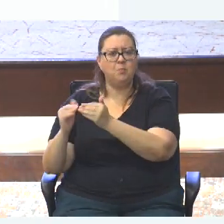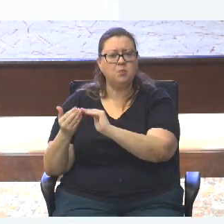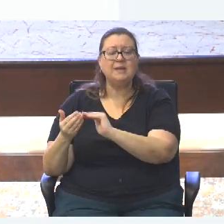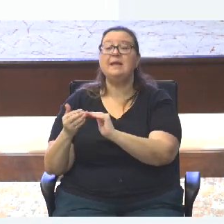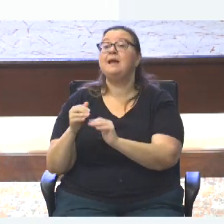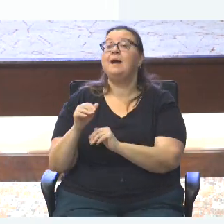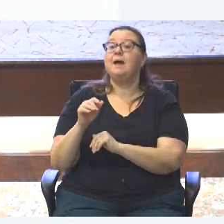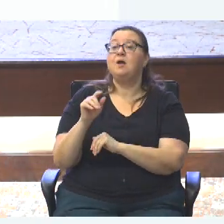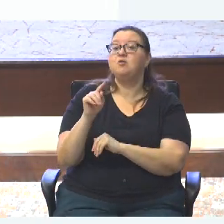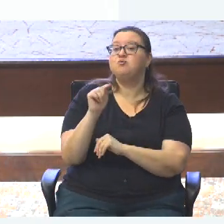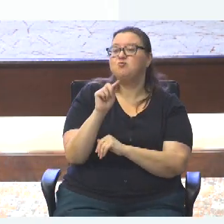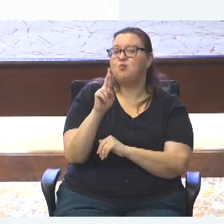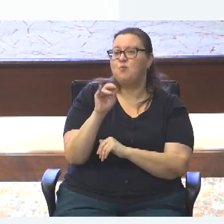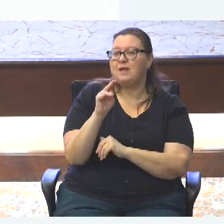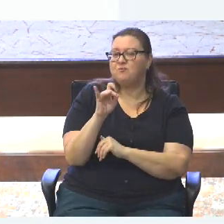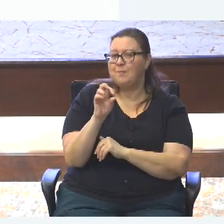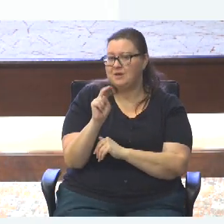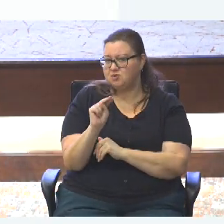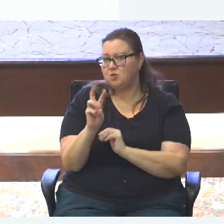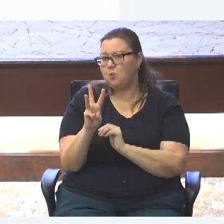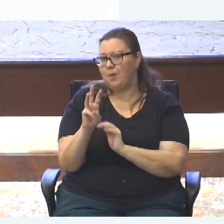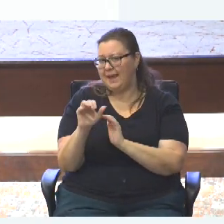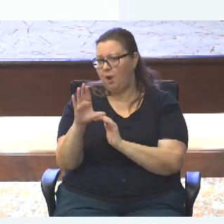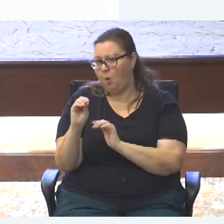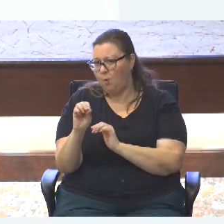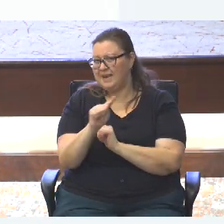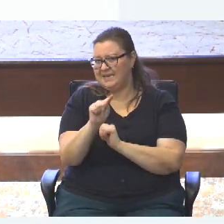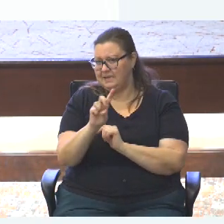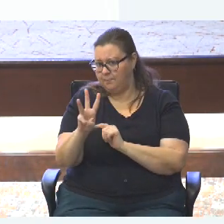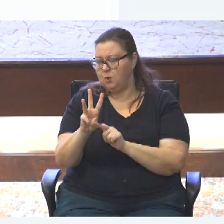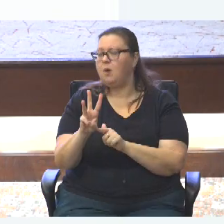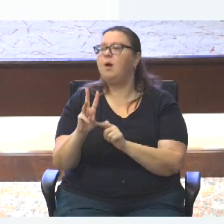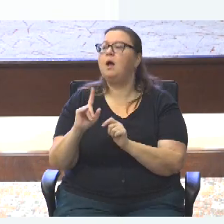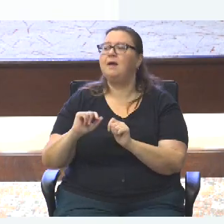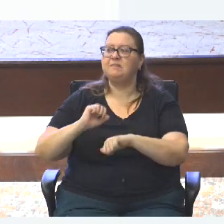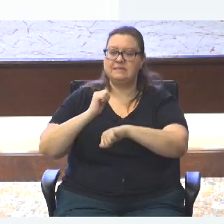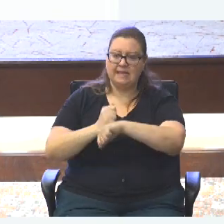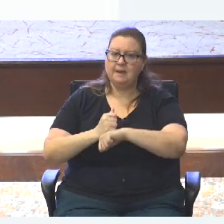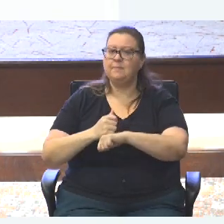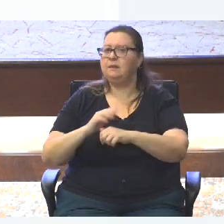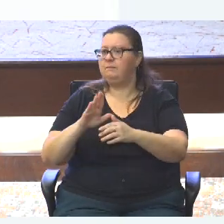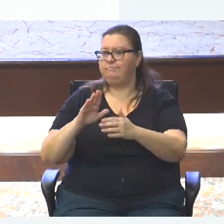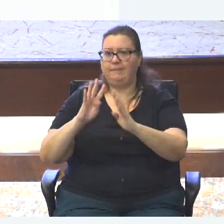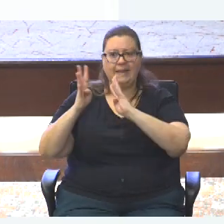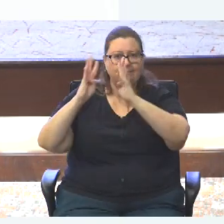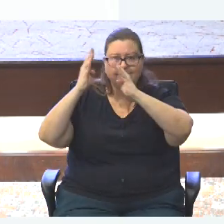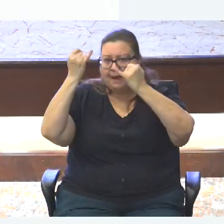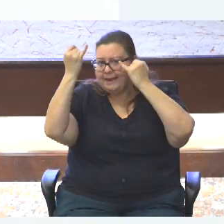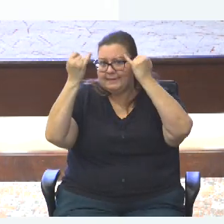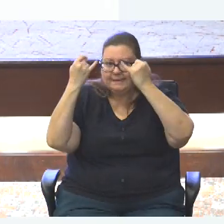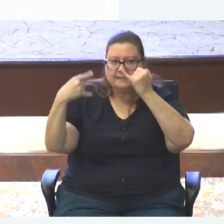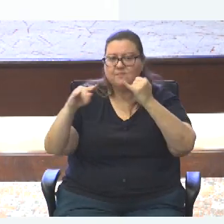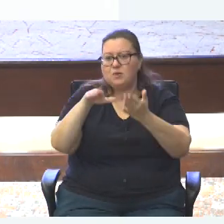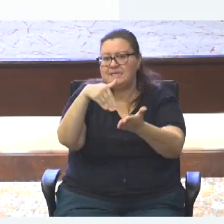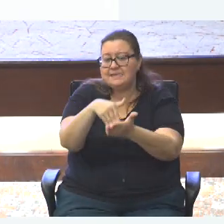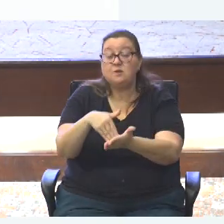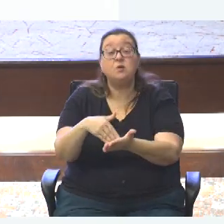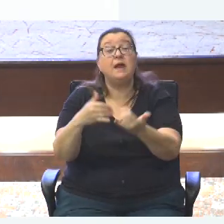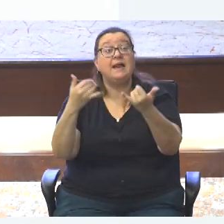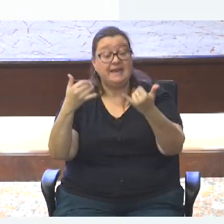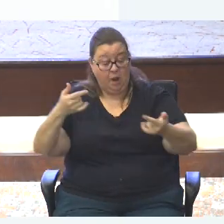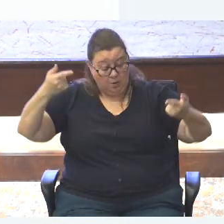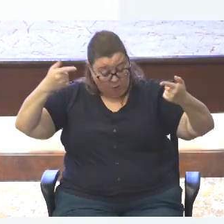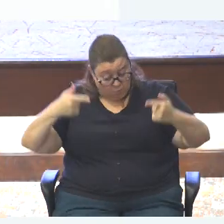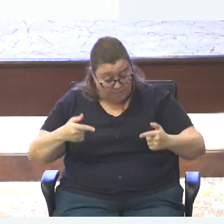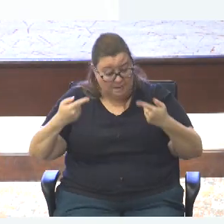create innovative, high-impact programming for the center. On the agenda for your consideration tonight is the extension of this